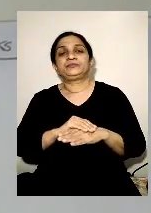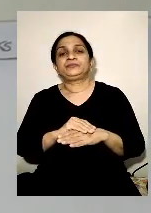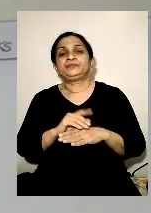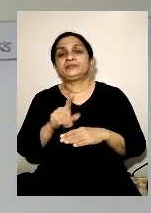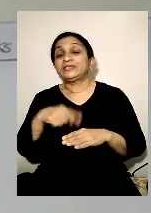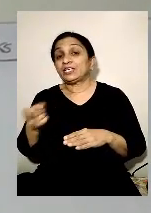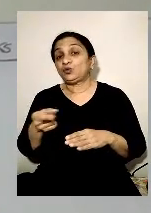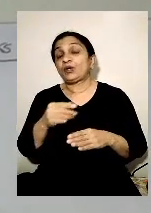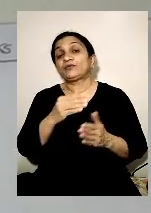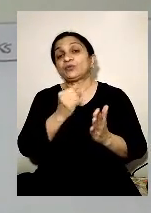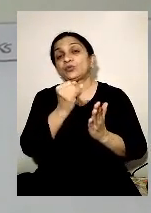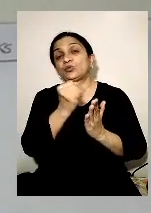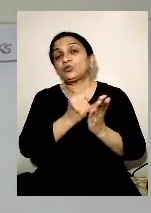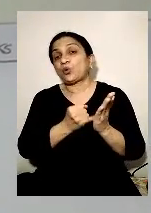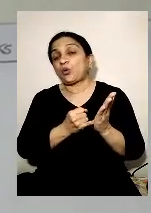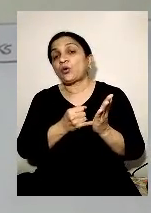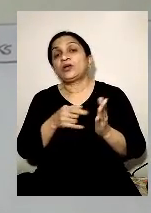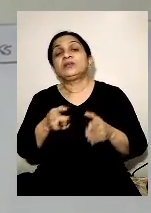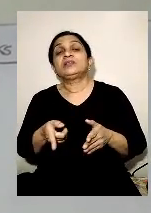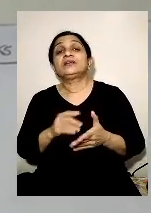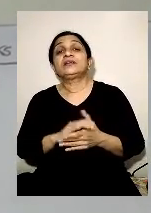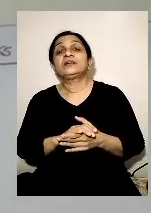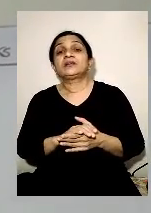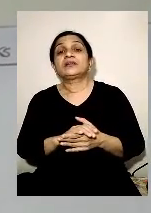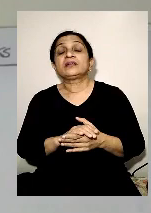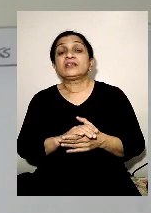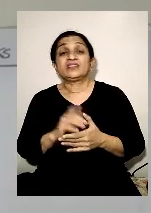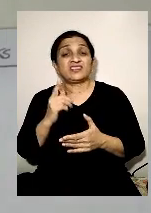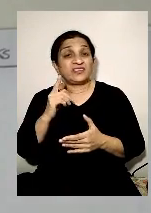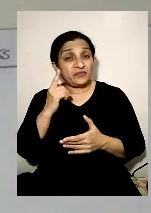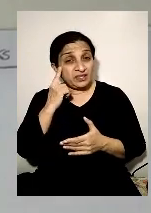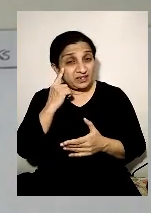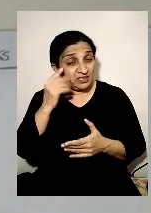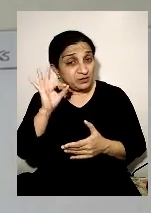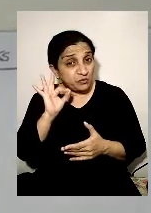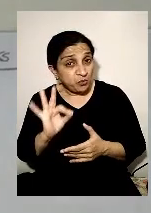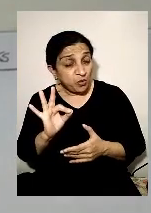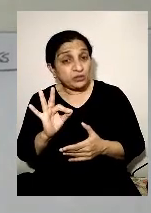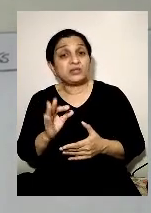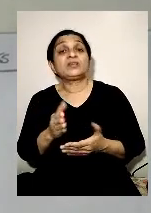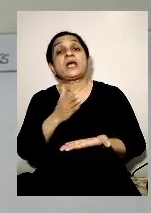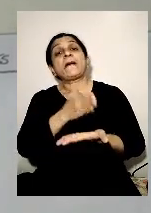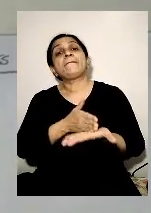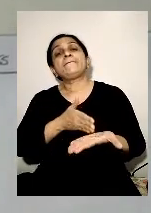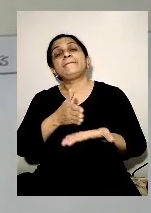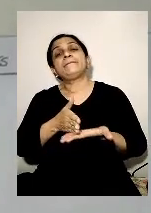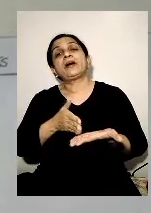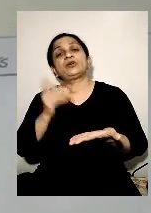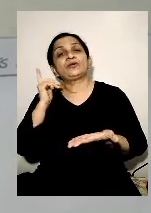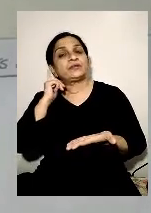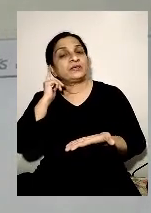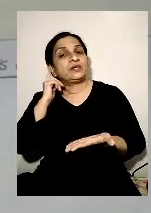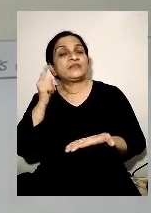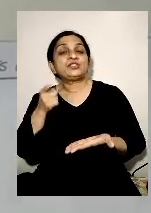will draw the very important part of the ear which is called the